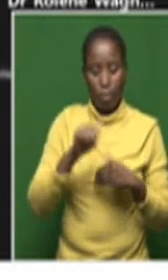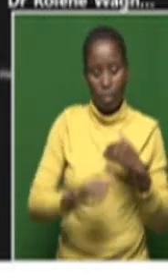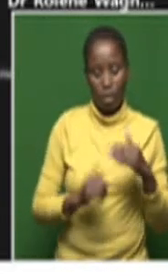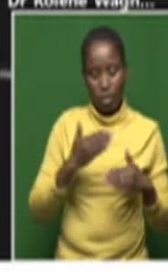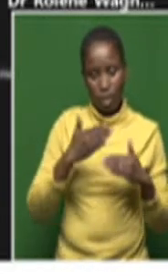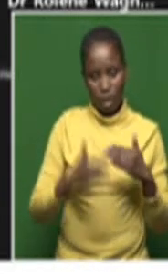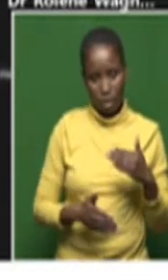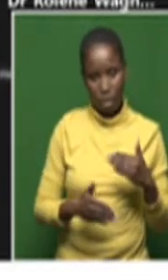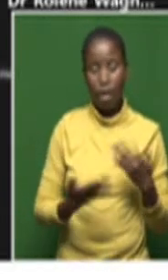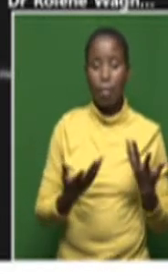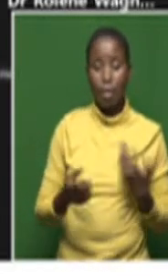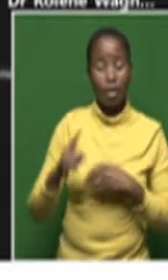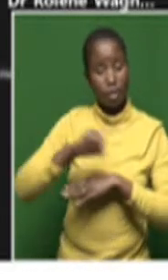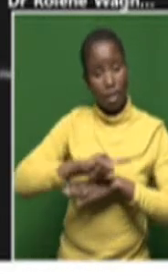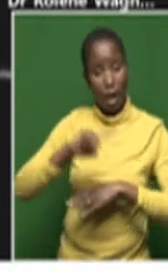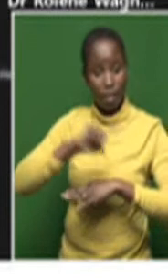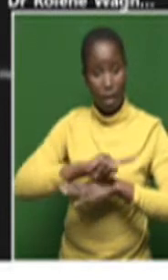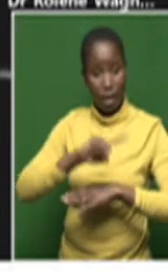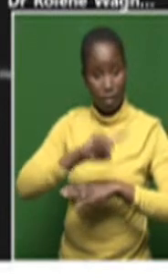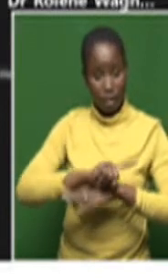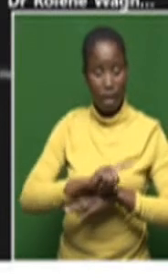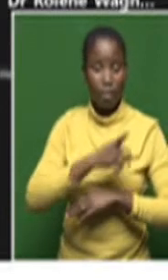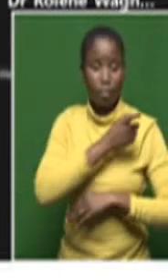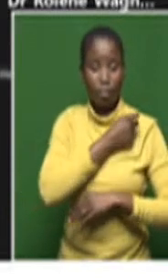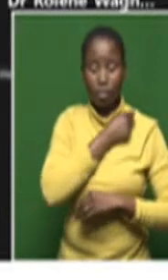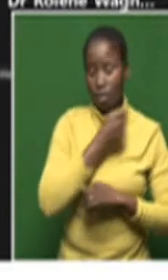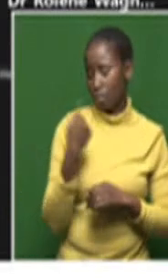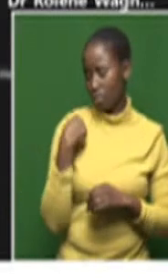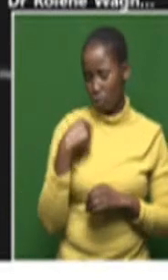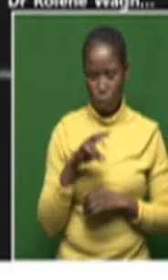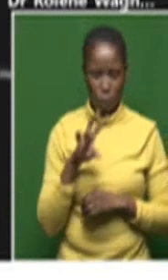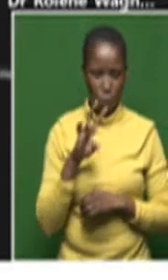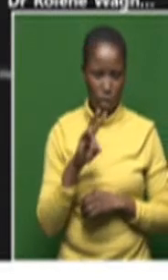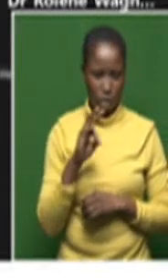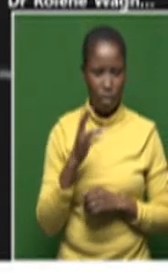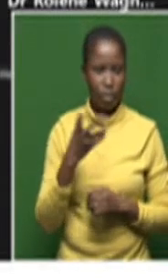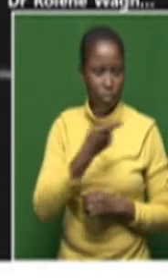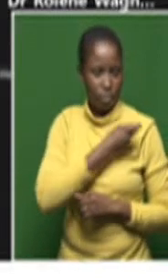daily vaccinations was this past Wednesday, where we vaccinated